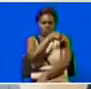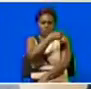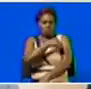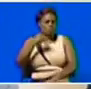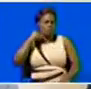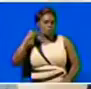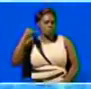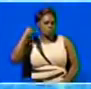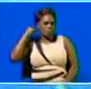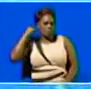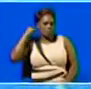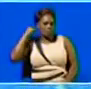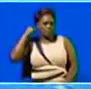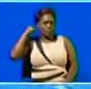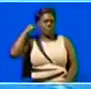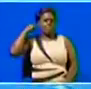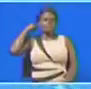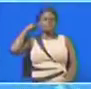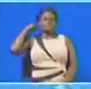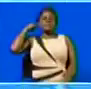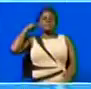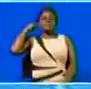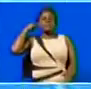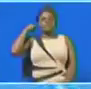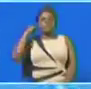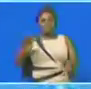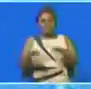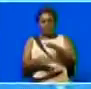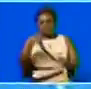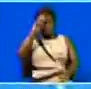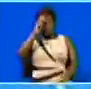Nakuru. Na naibu jaji mkuu Philomena